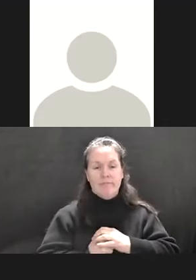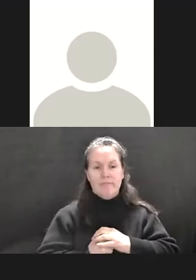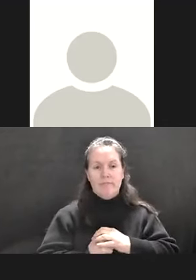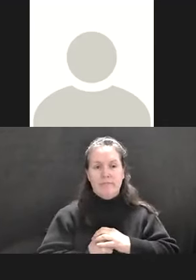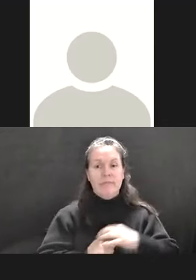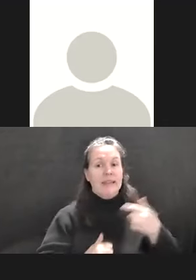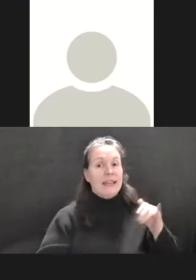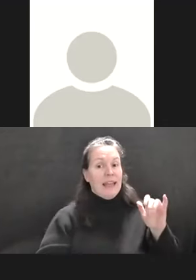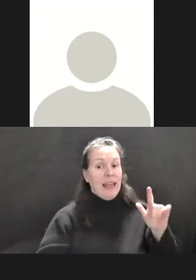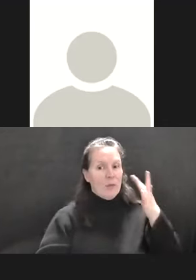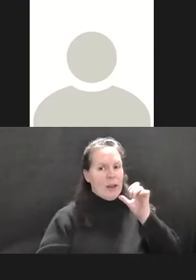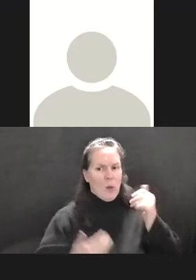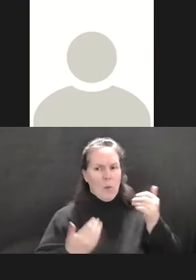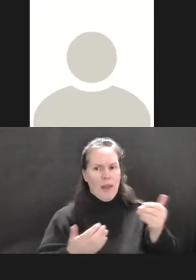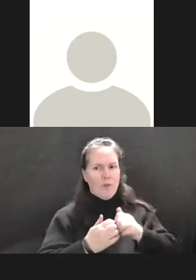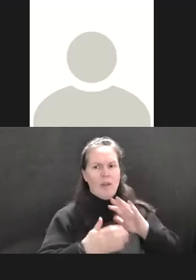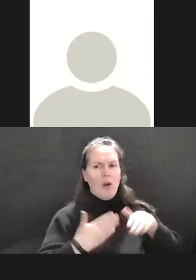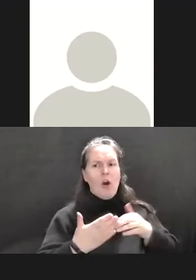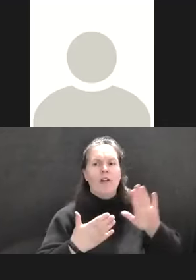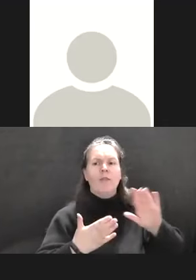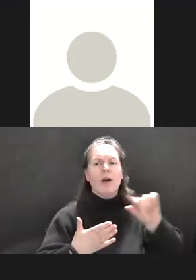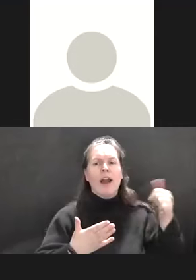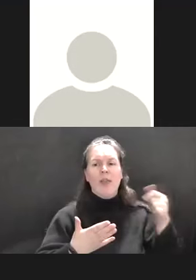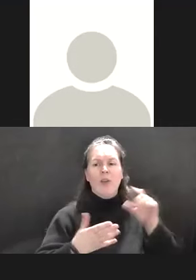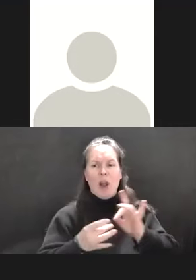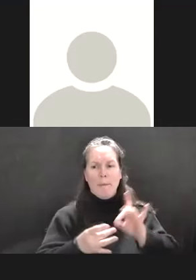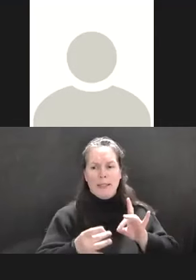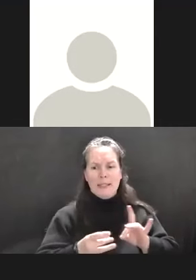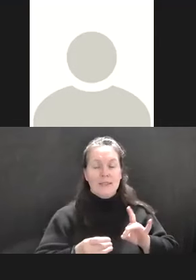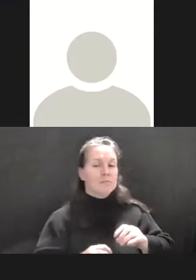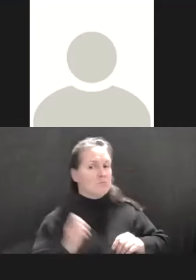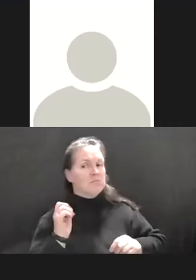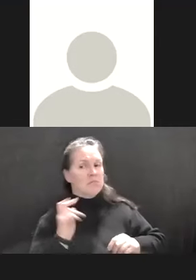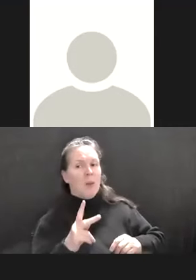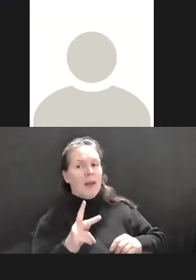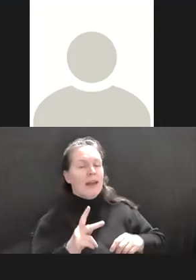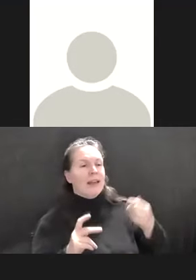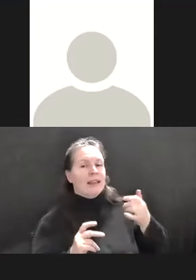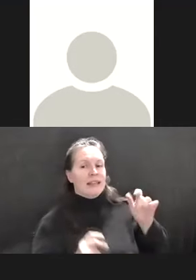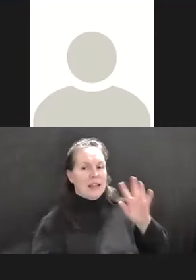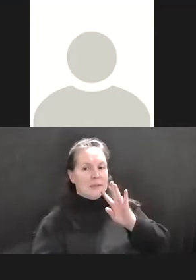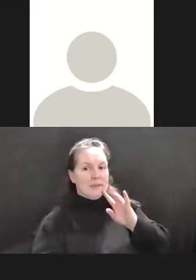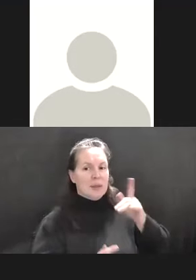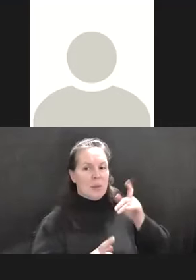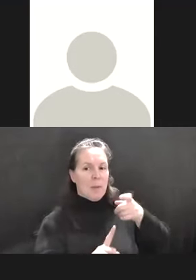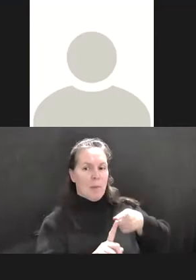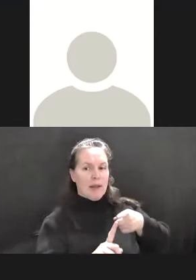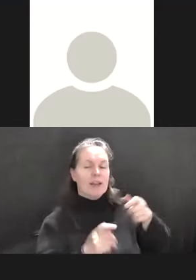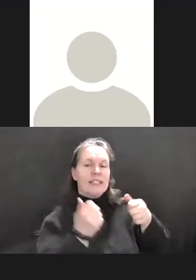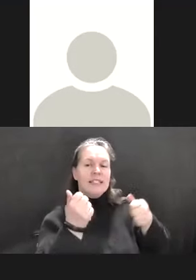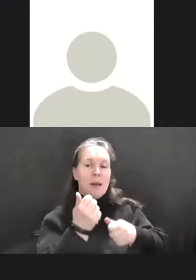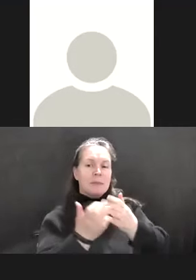Gail, why don't you go ahead with all your other comments? Okay, and I wanted to point out subsection three first,